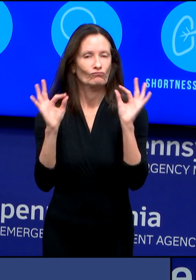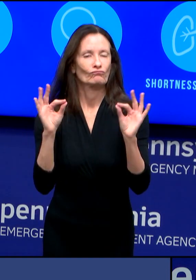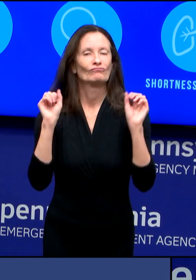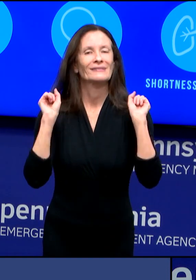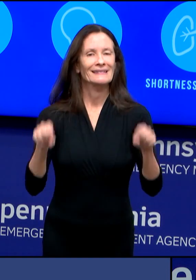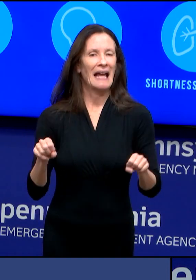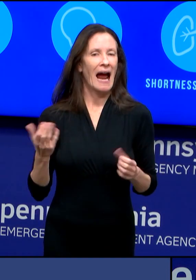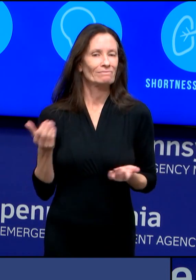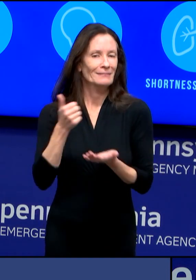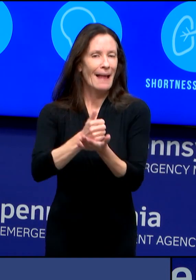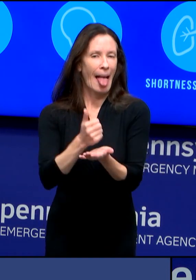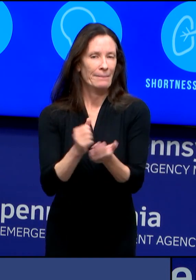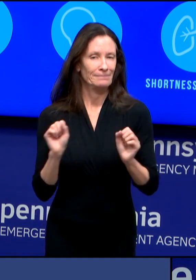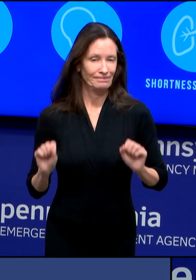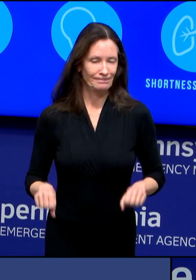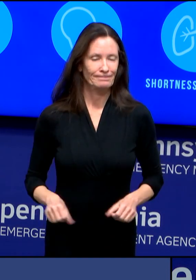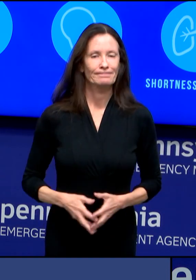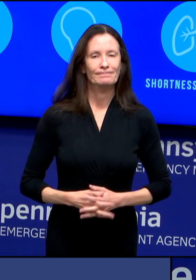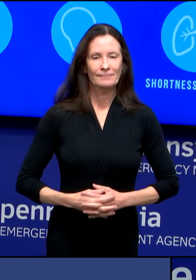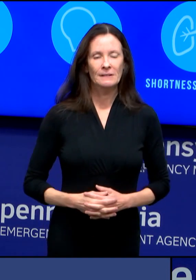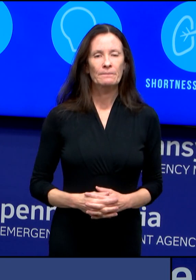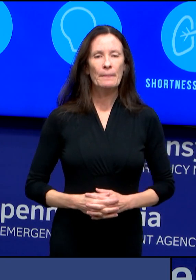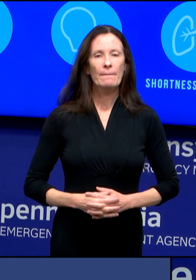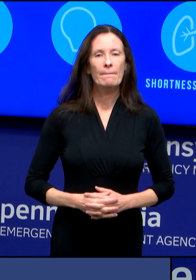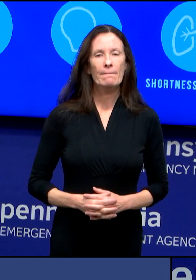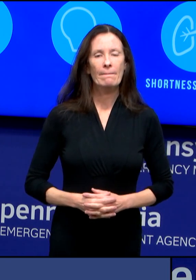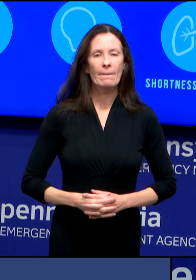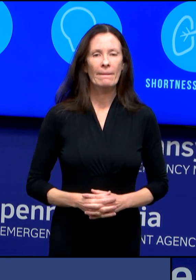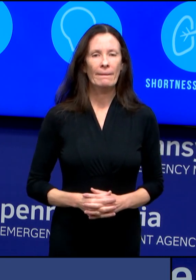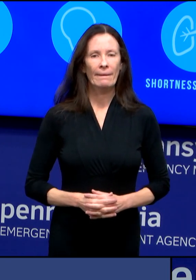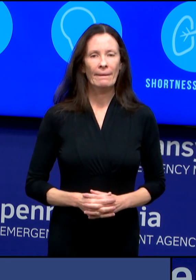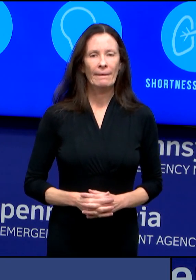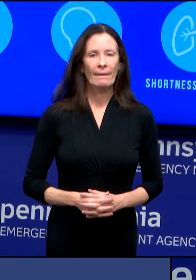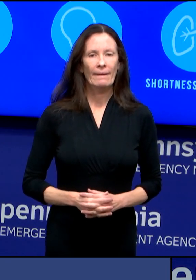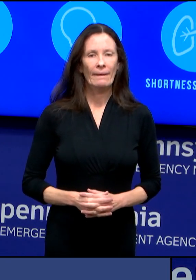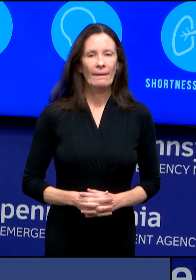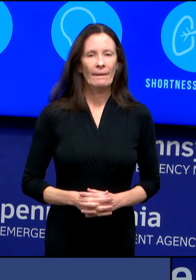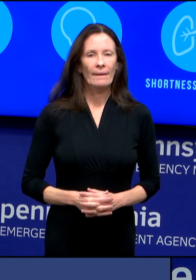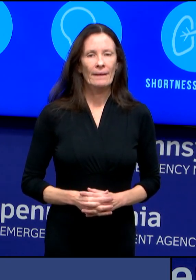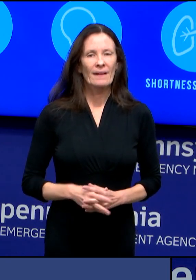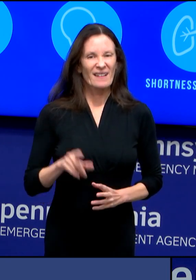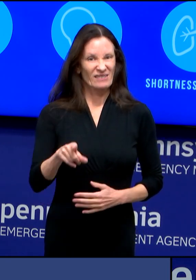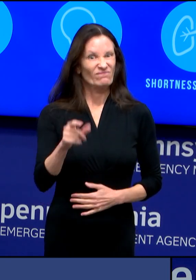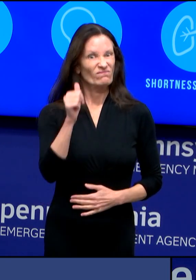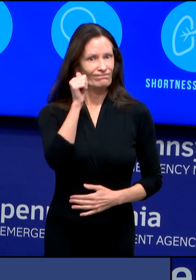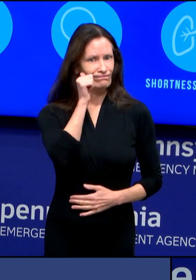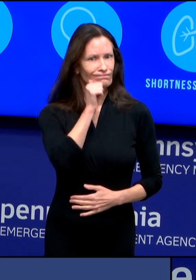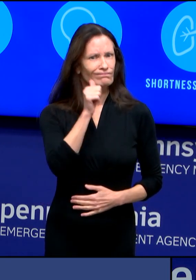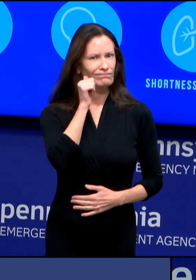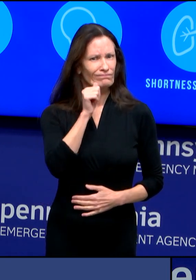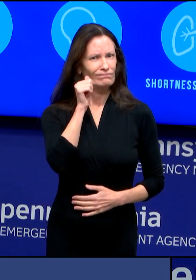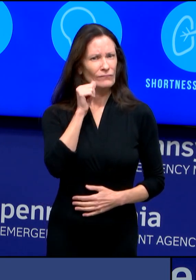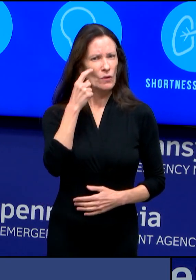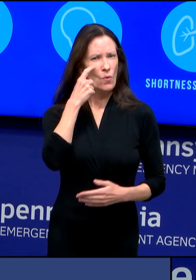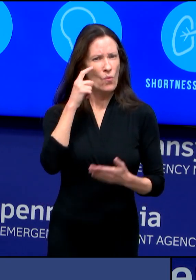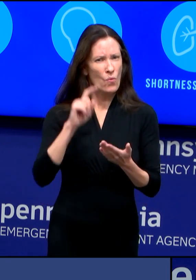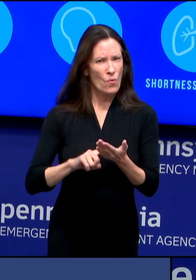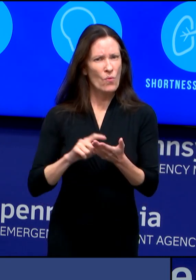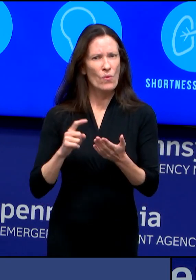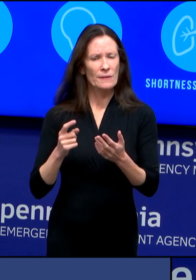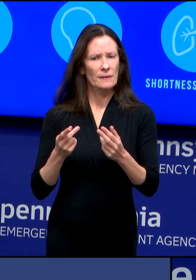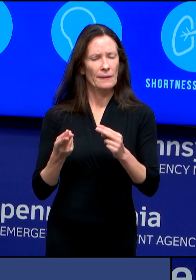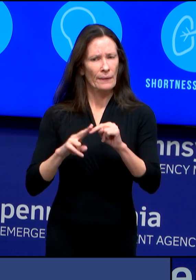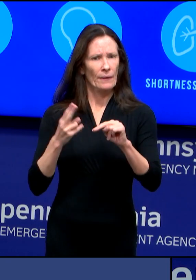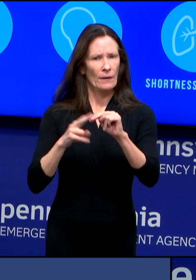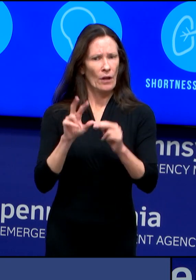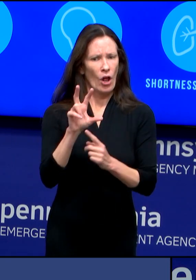count has ranged from about 30 to 45%. Does the percentage increase have much relevance? And is there any percentage figure that